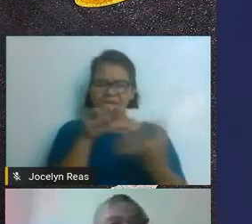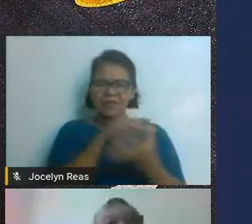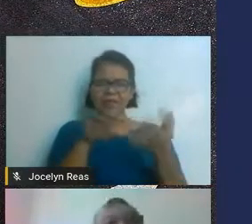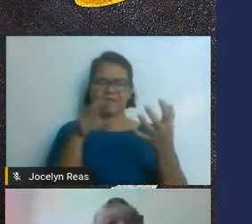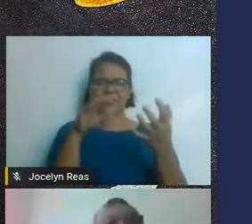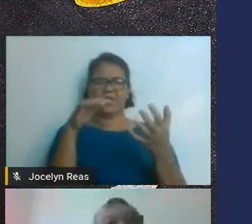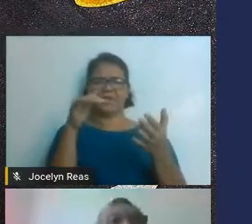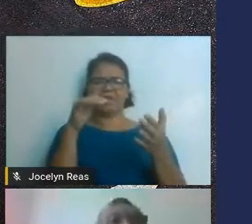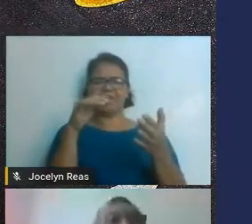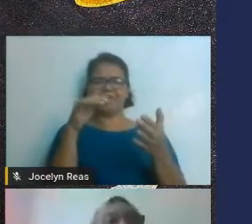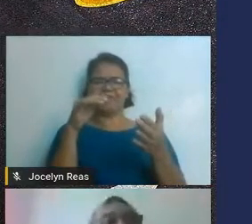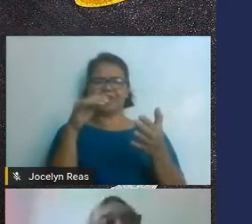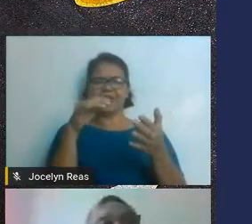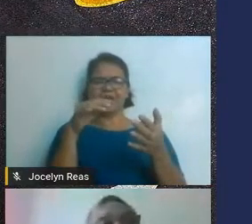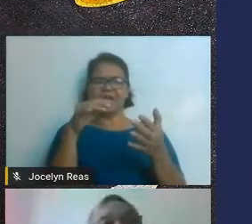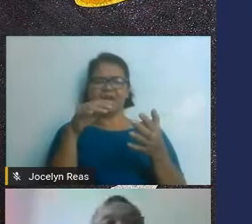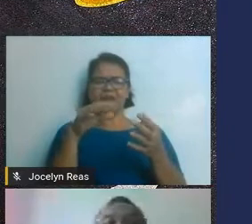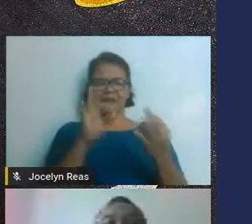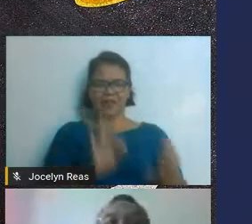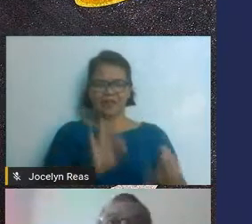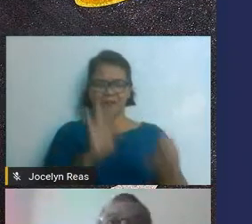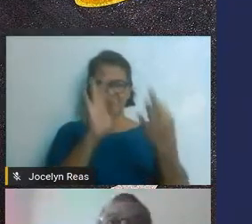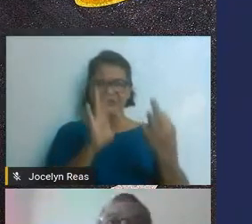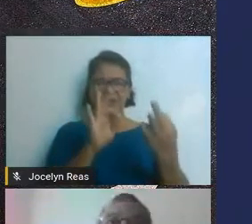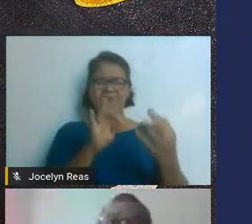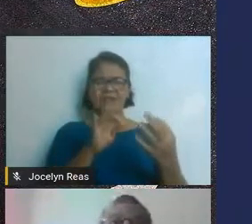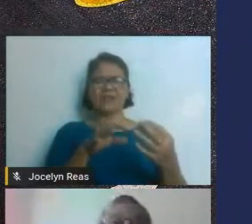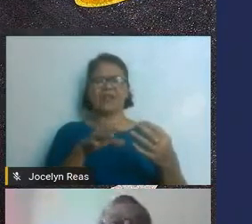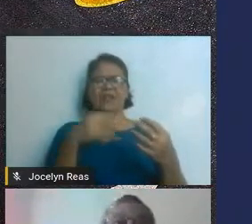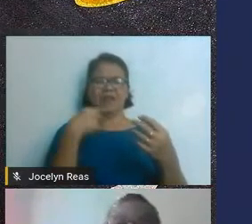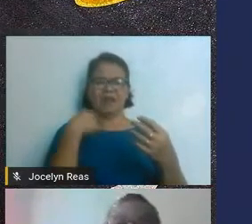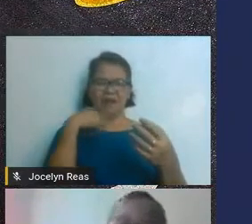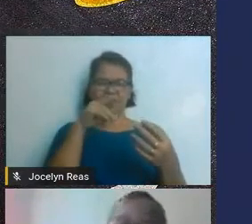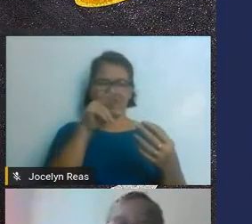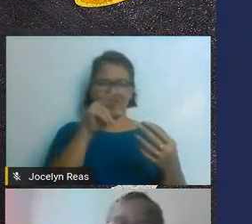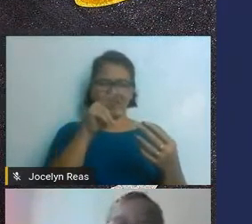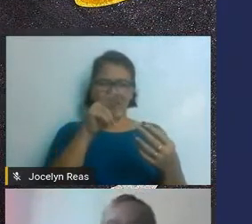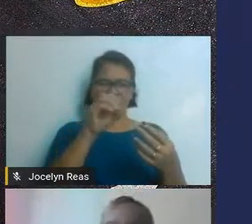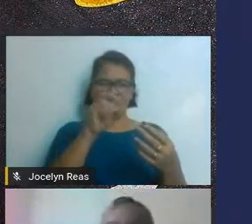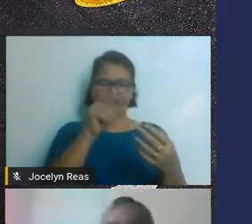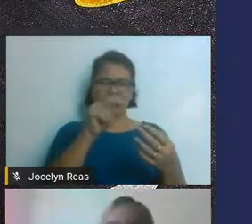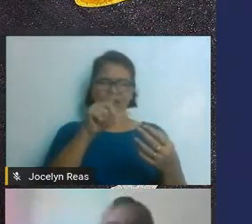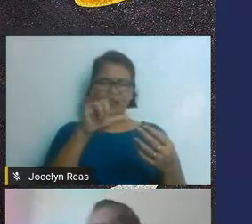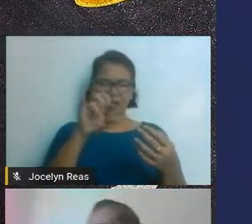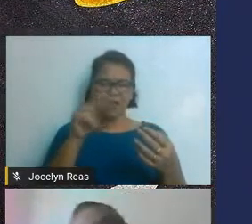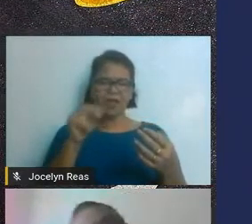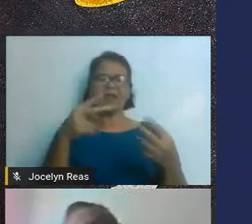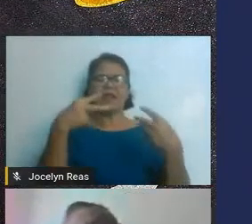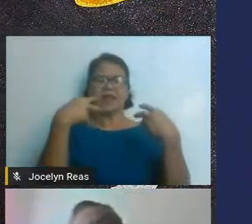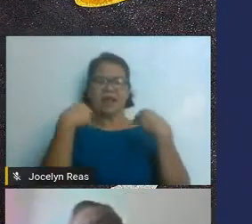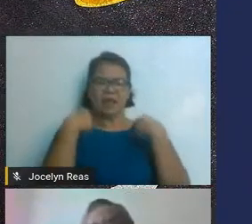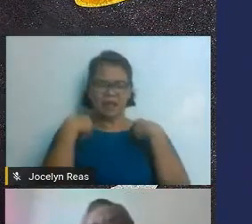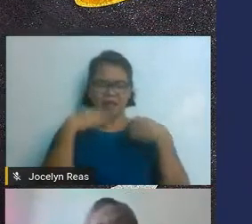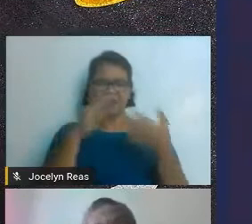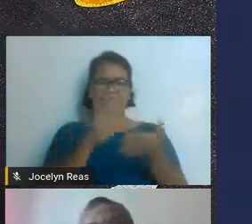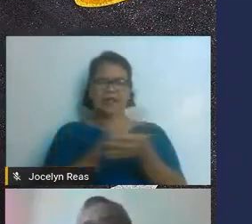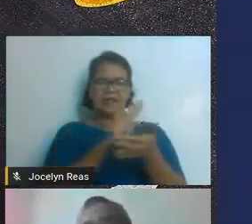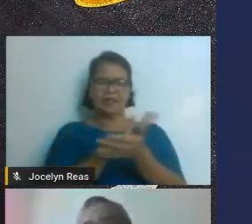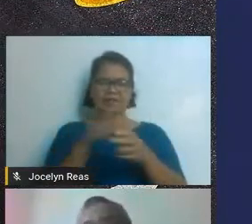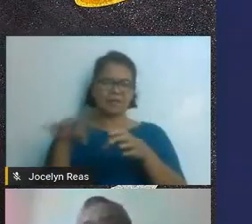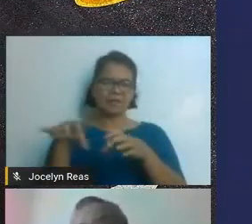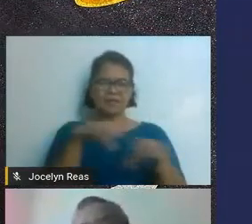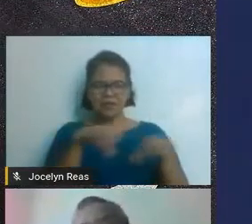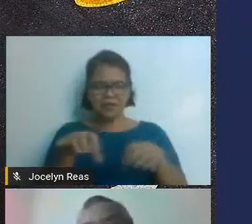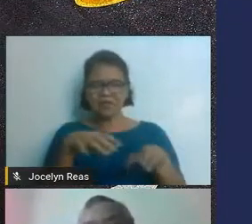kung ano ang pinaka-best suited for the learners in your areas. And the other alternative is a